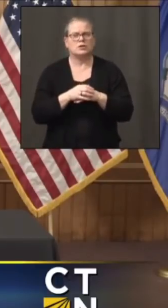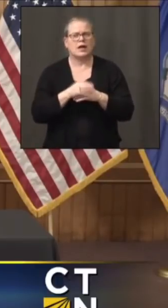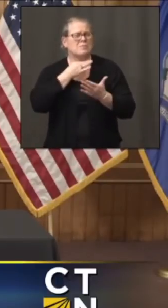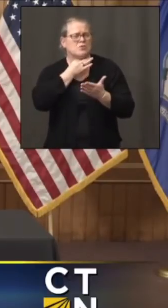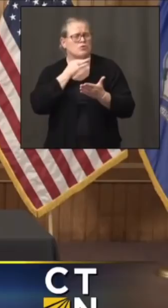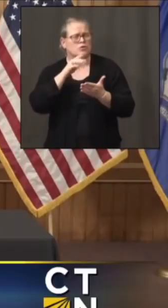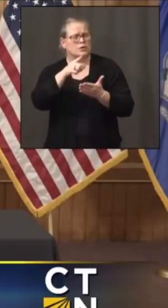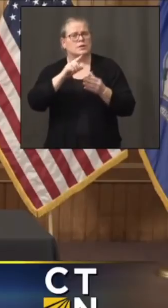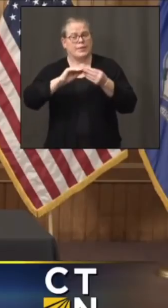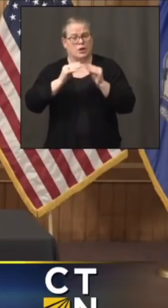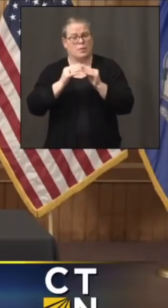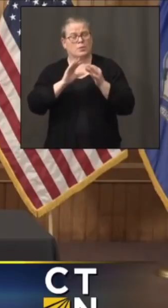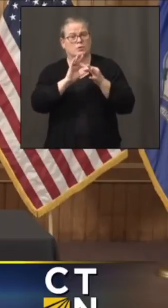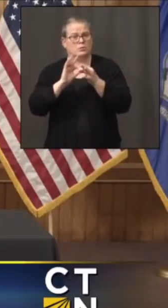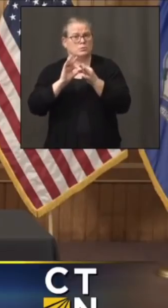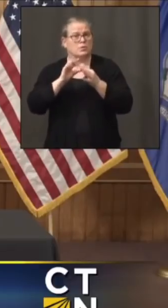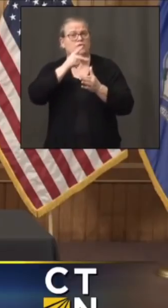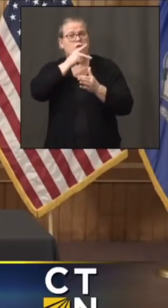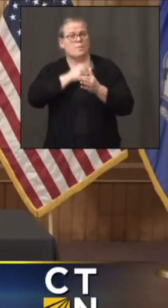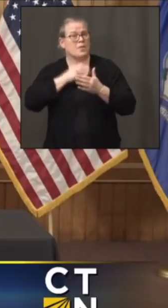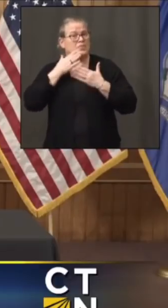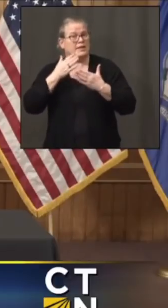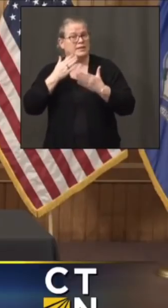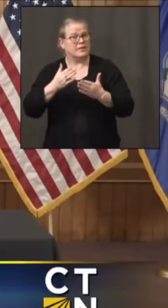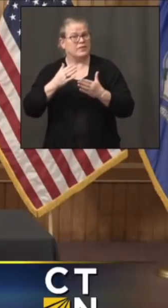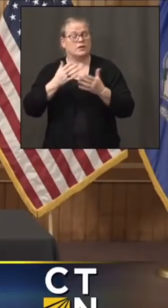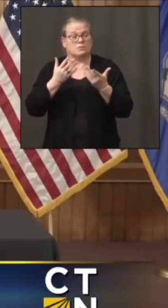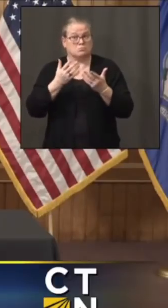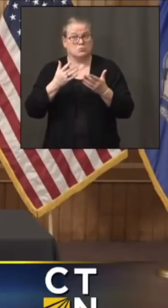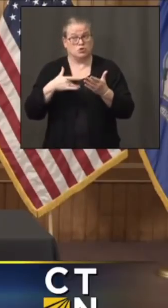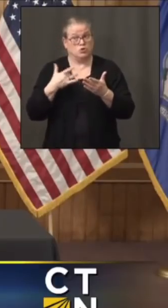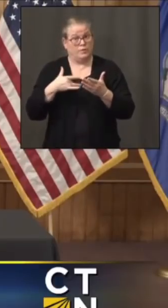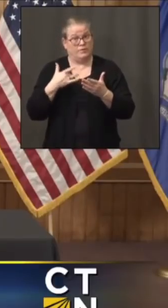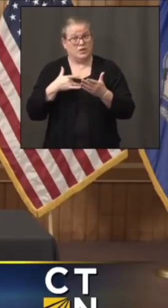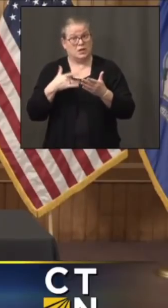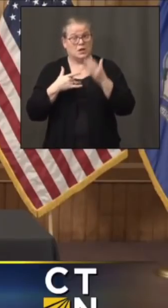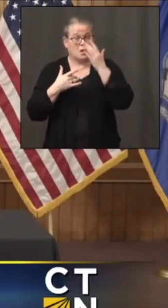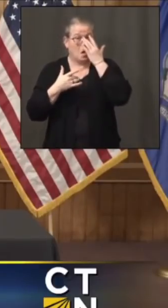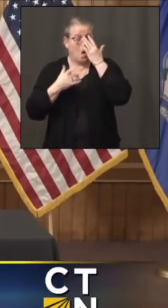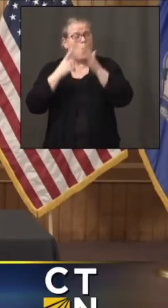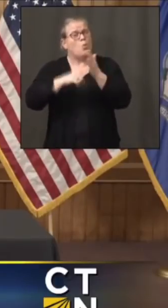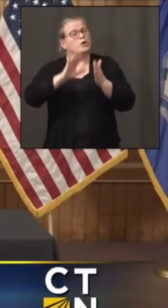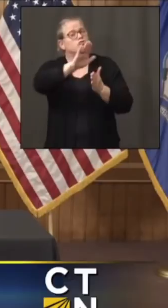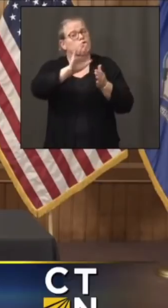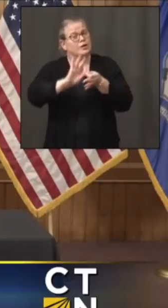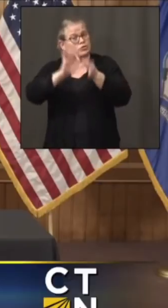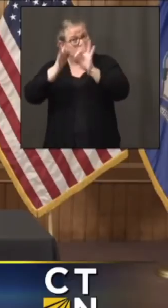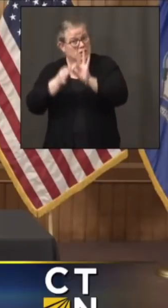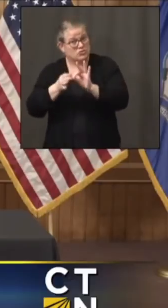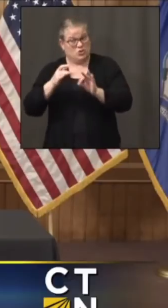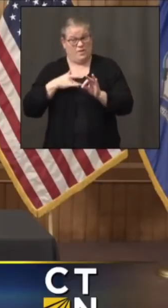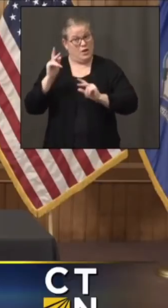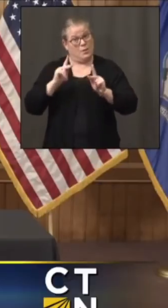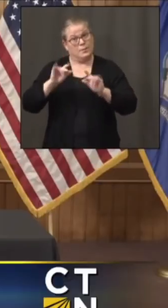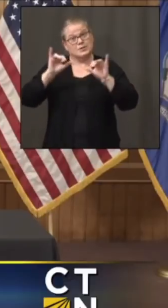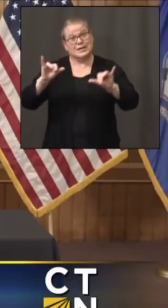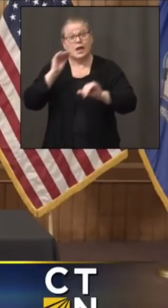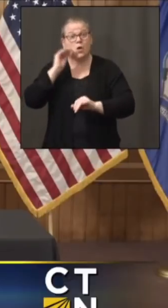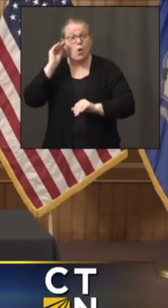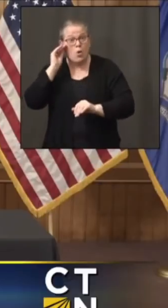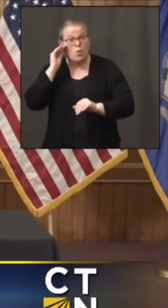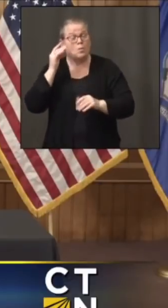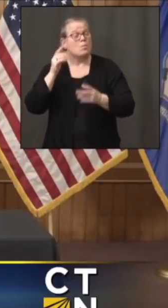numbers? Are you relieved? Do you think people stayed home, or do you think maybe more people than you had hoped